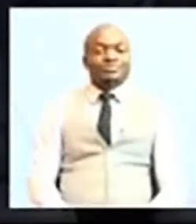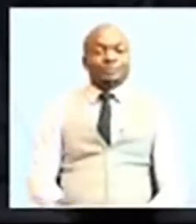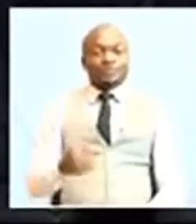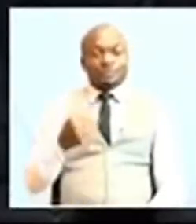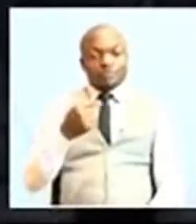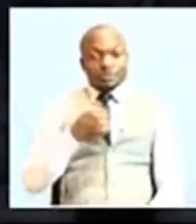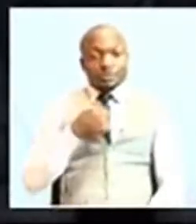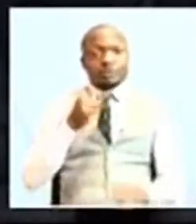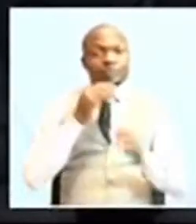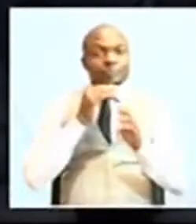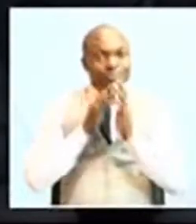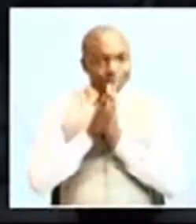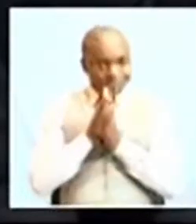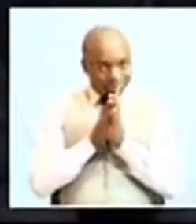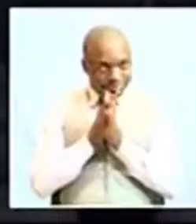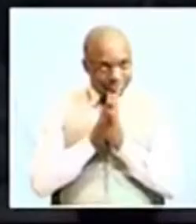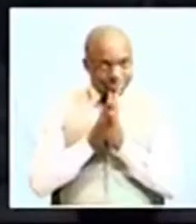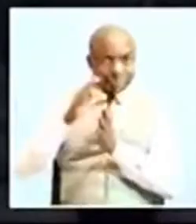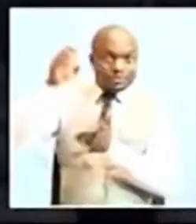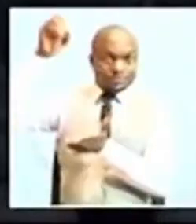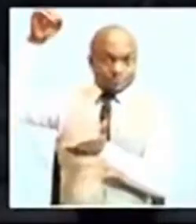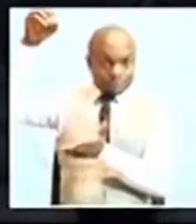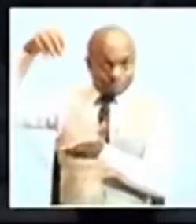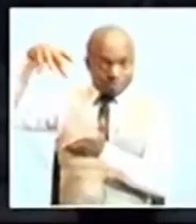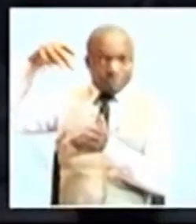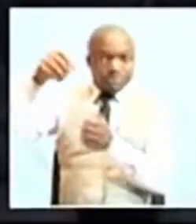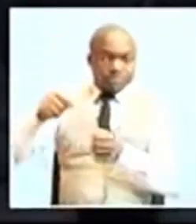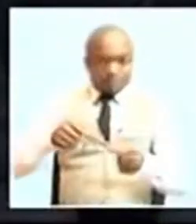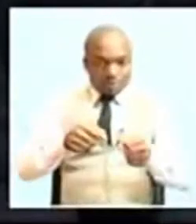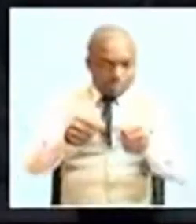interested on the solar system at